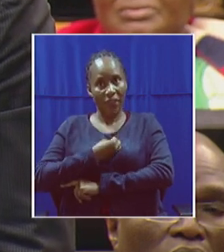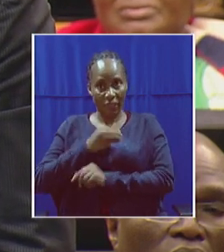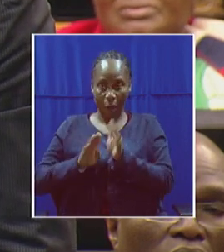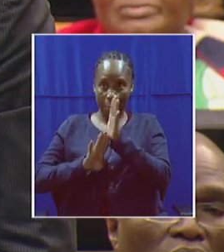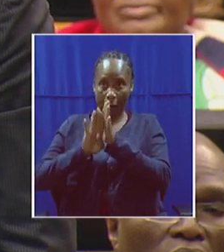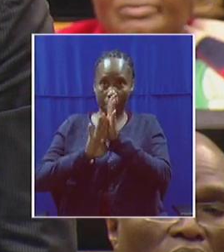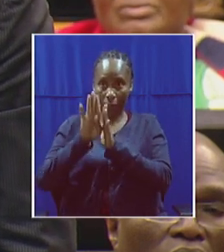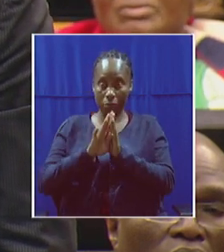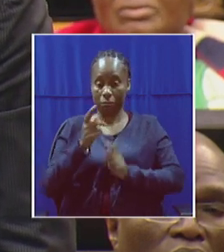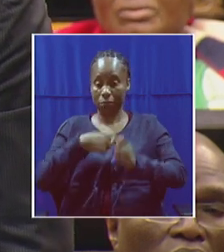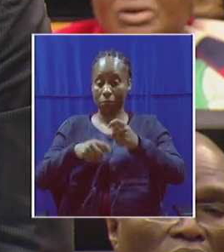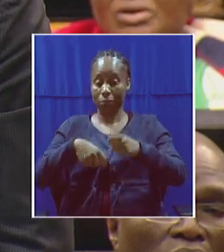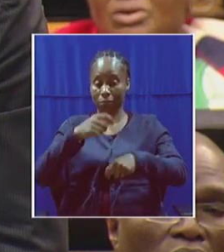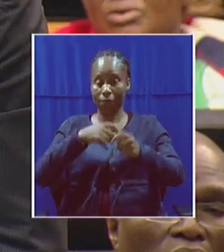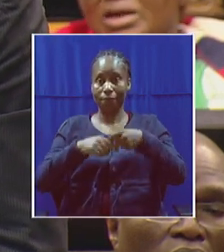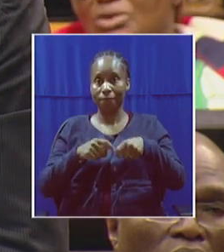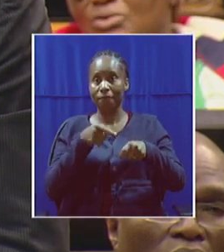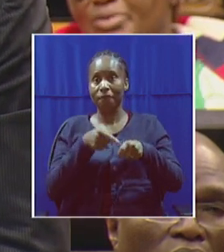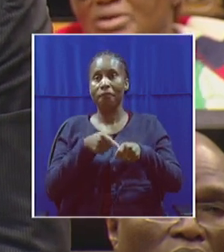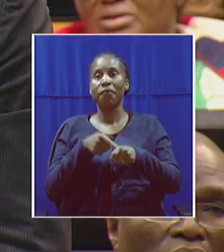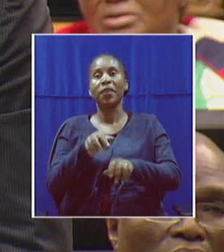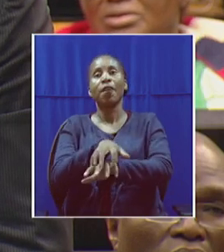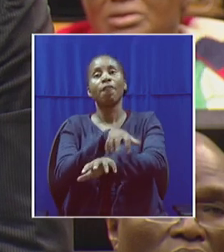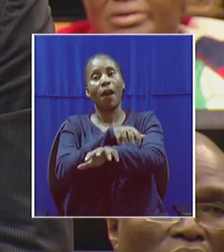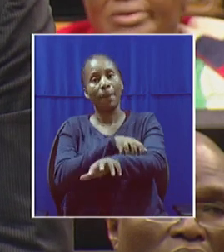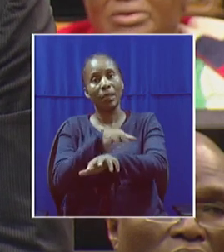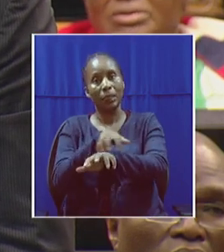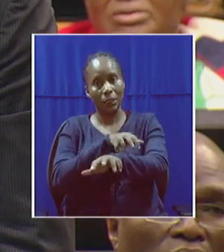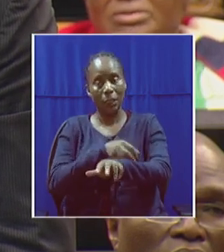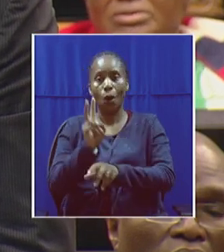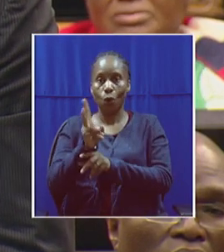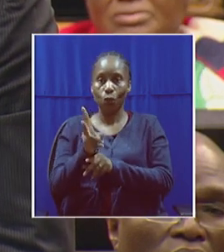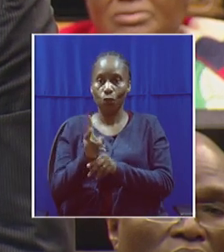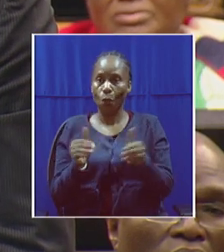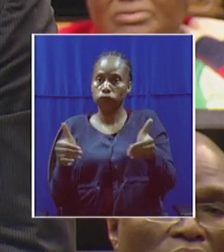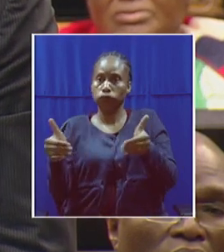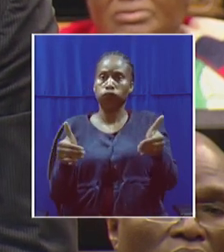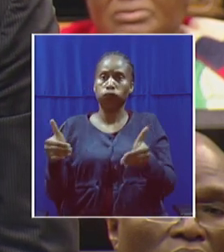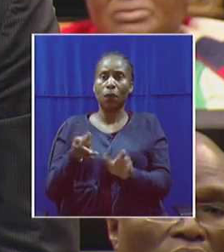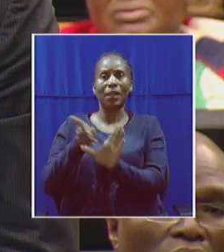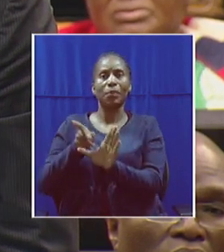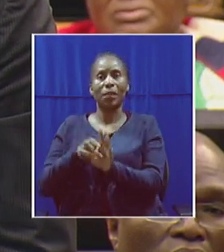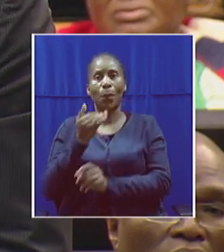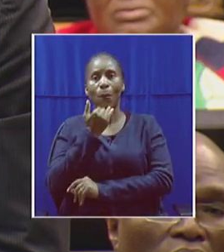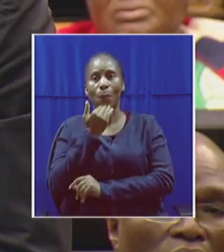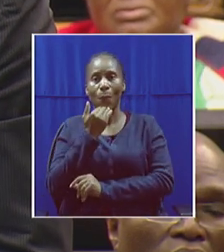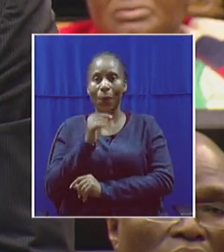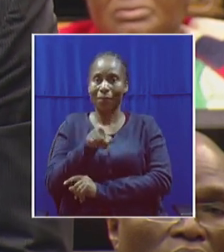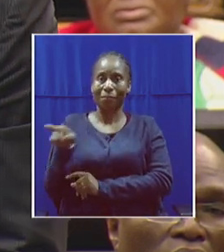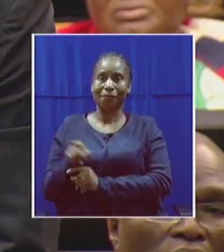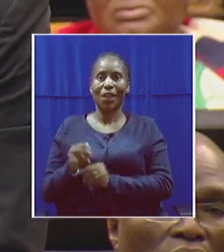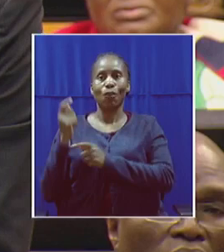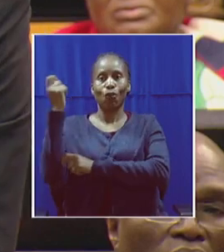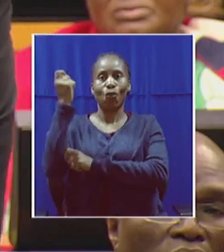commercial farming and also to facilitate the participation of rural women in commercial